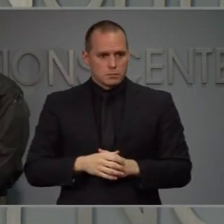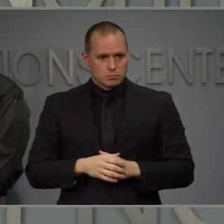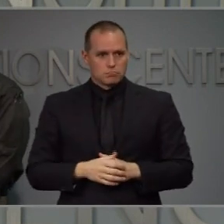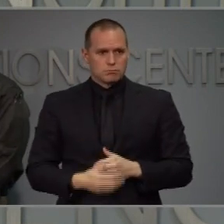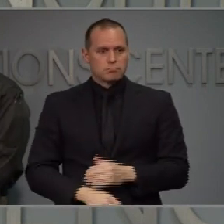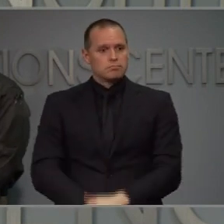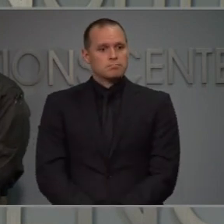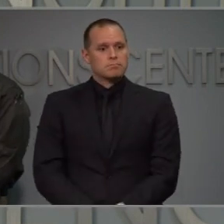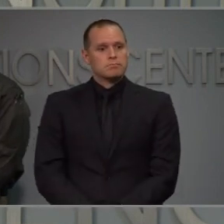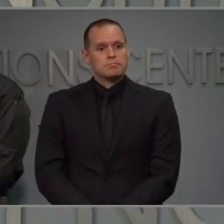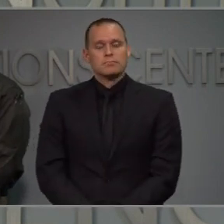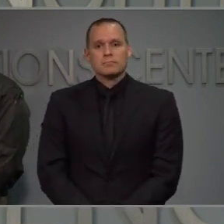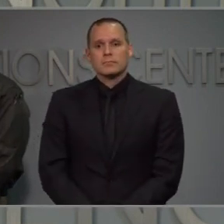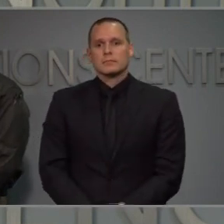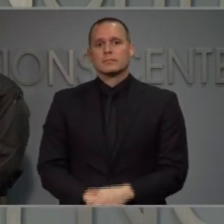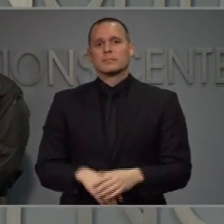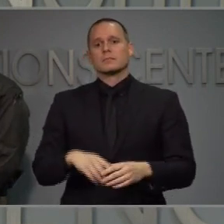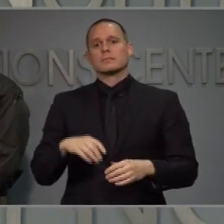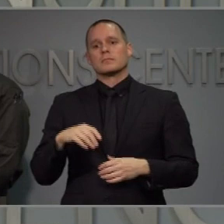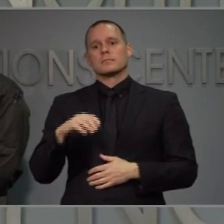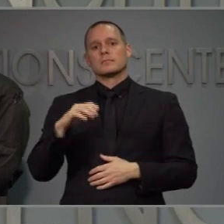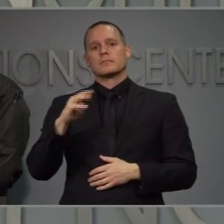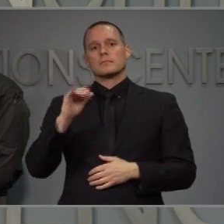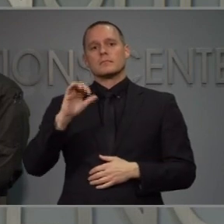Michael Hyland, WNCN.